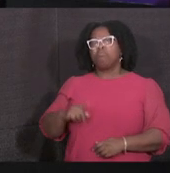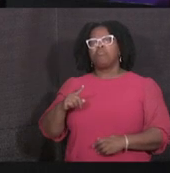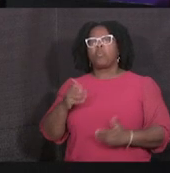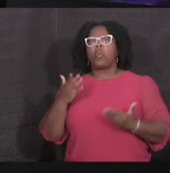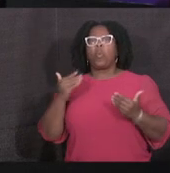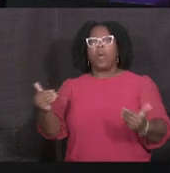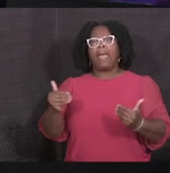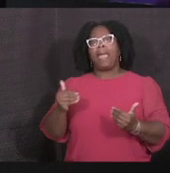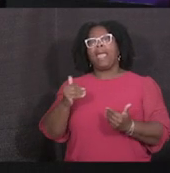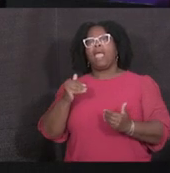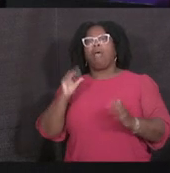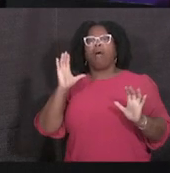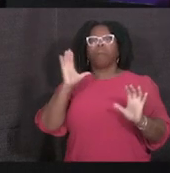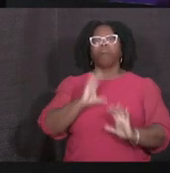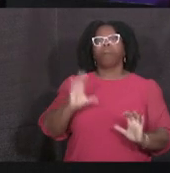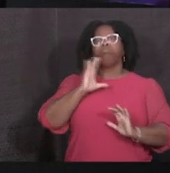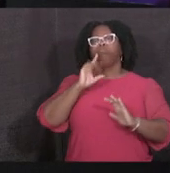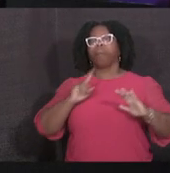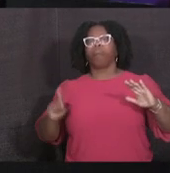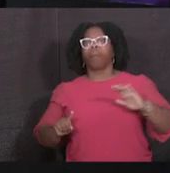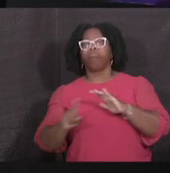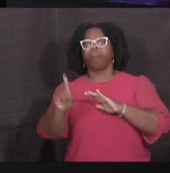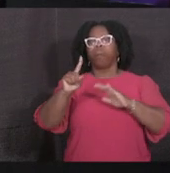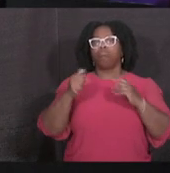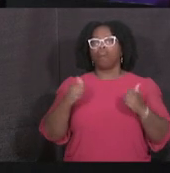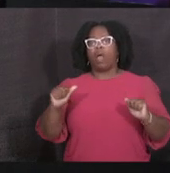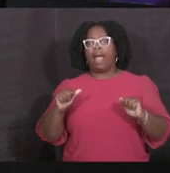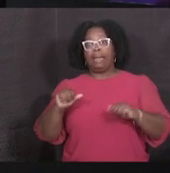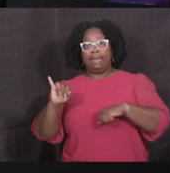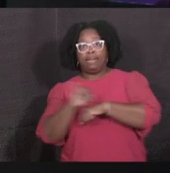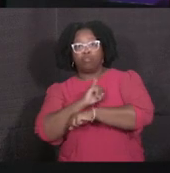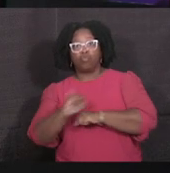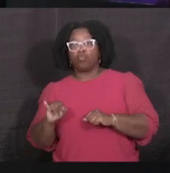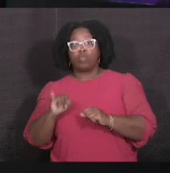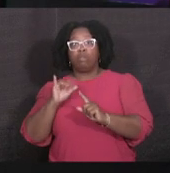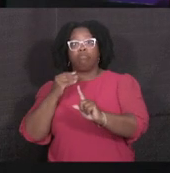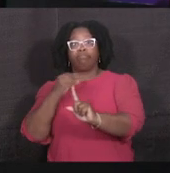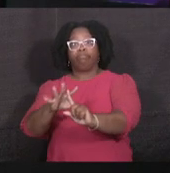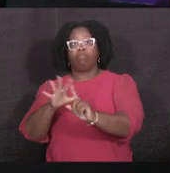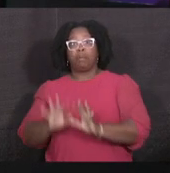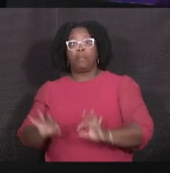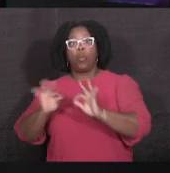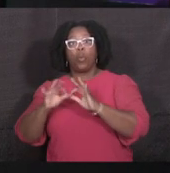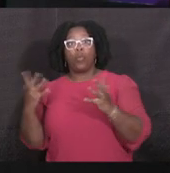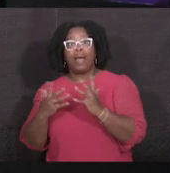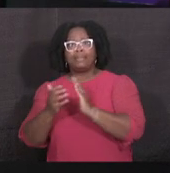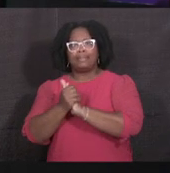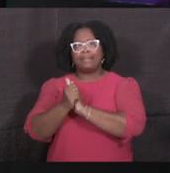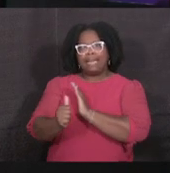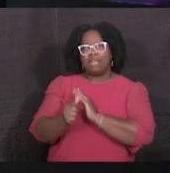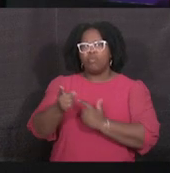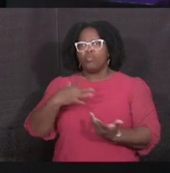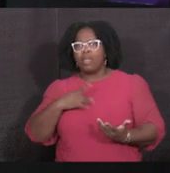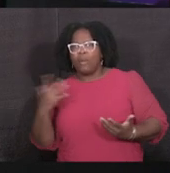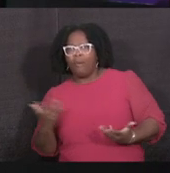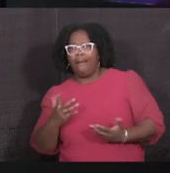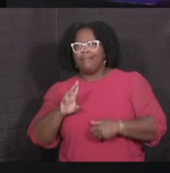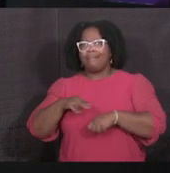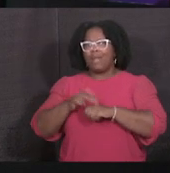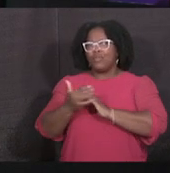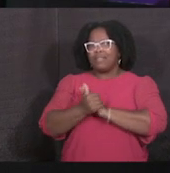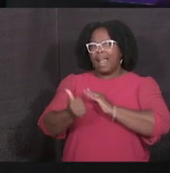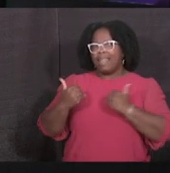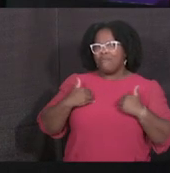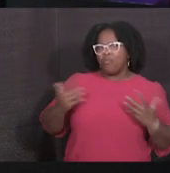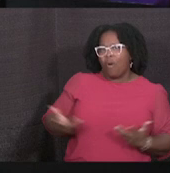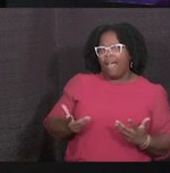try things and see things. This industry actually is about skill. It's about figuring out what you like, what your natural talents are, and kind of developing and leaning